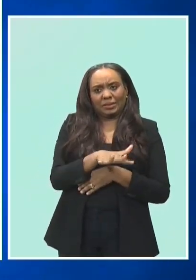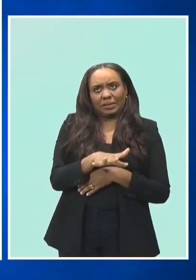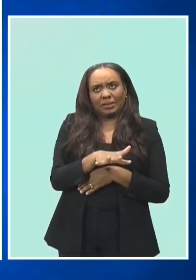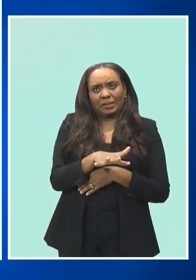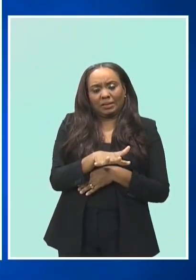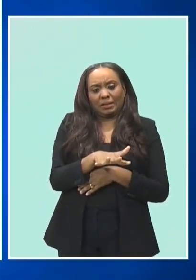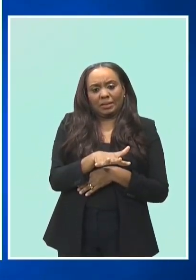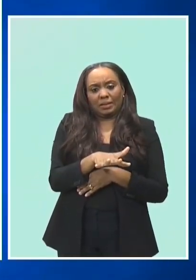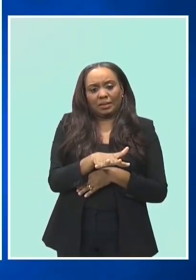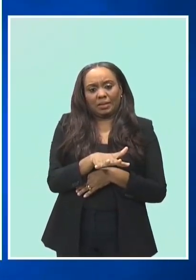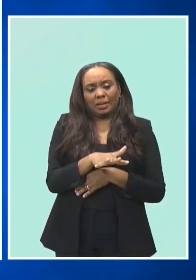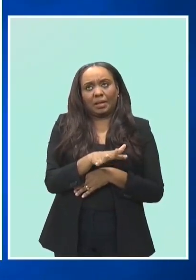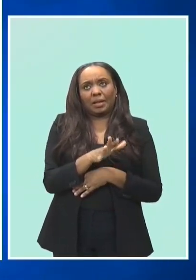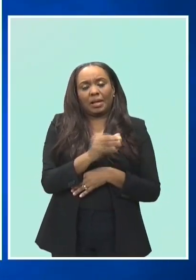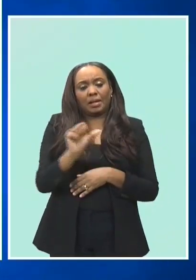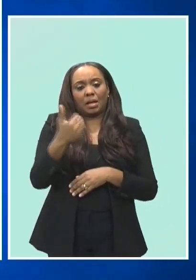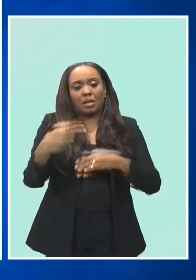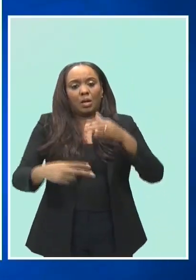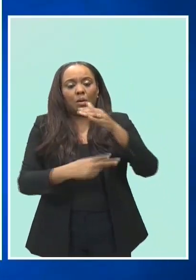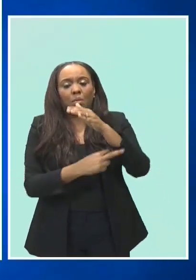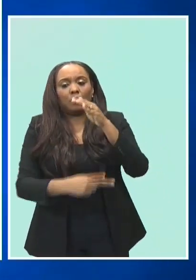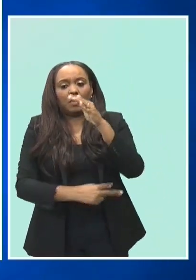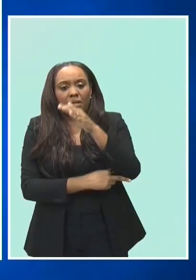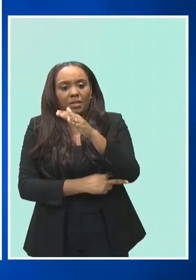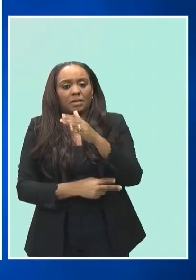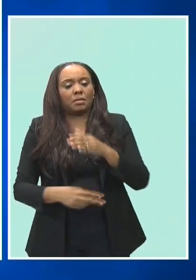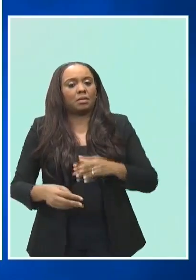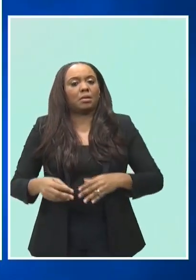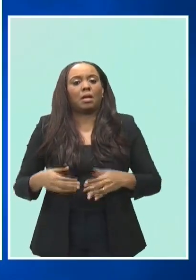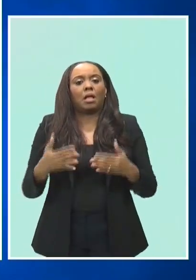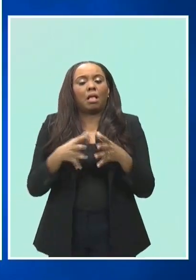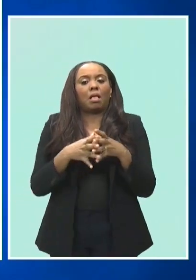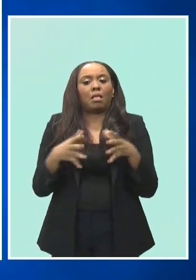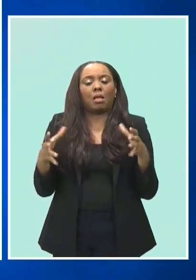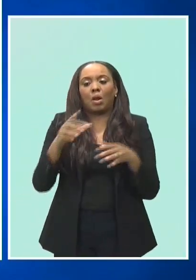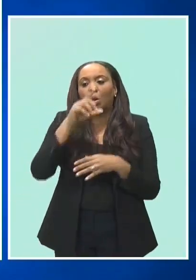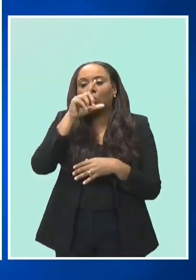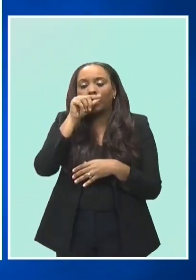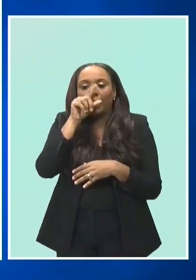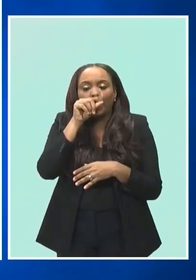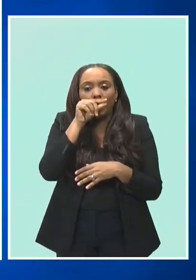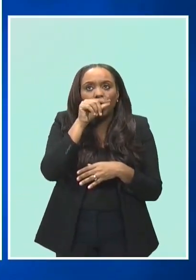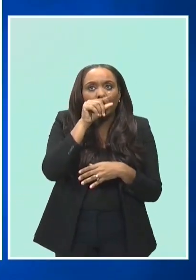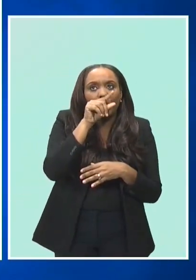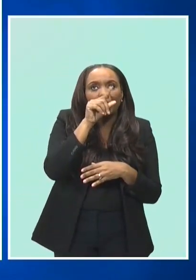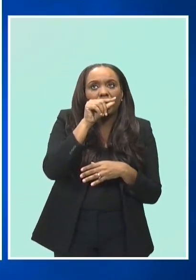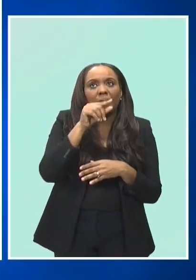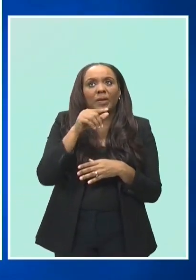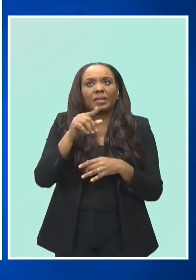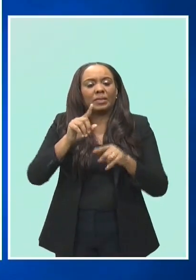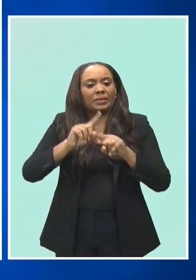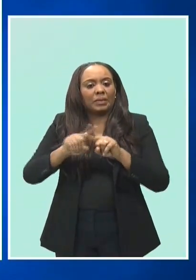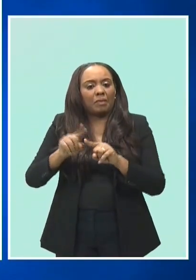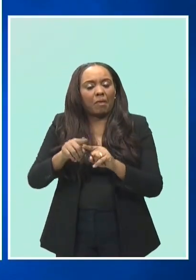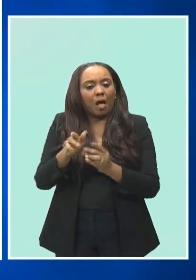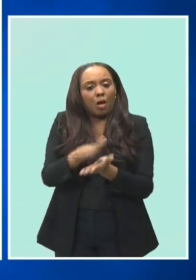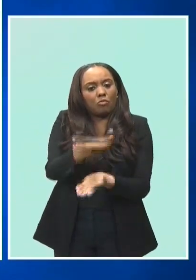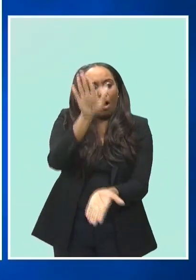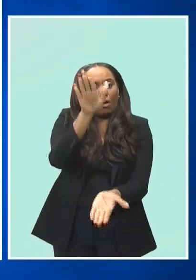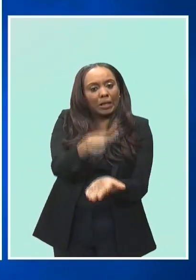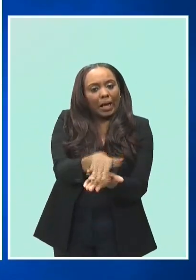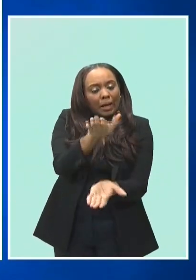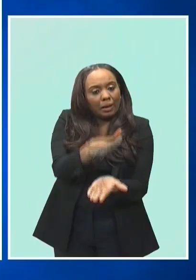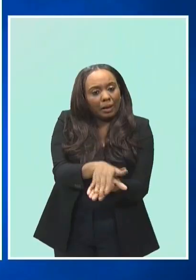Maracas, and the toll bridge has been one of the most abundant in wildlife and birds and crocs because it's hardly traveled. We are the only